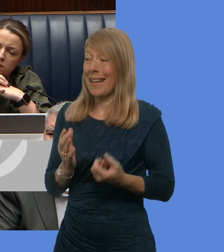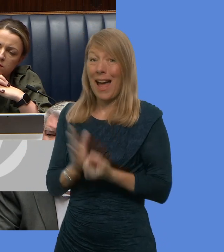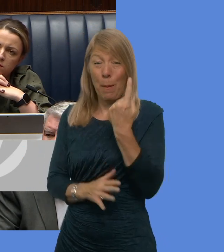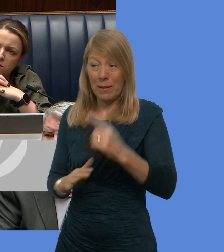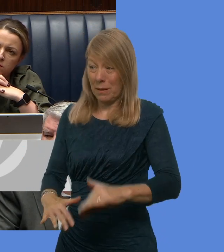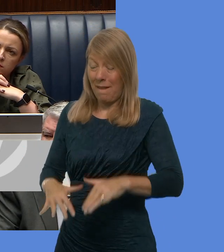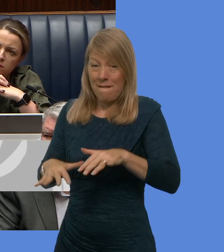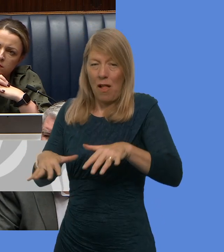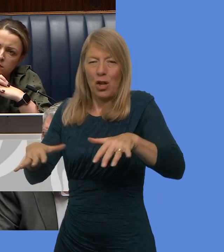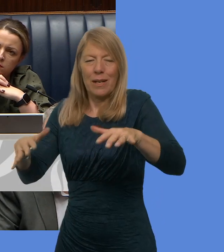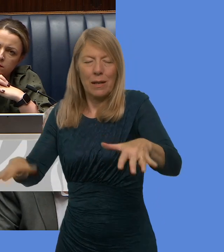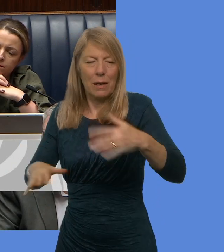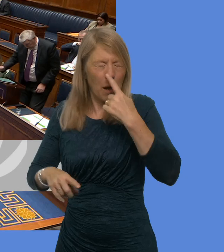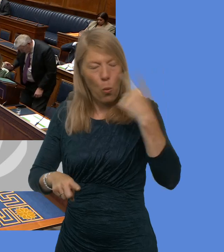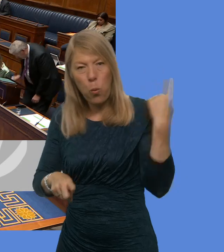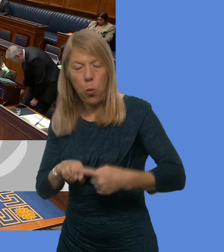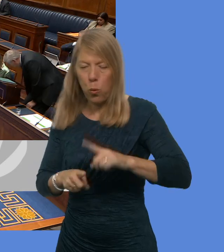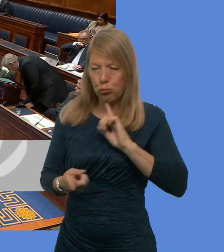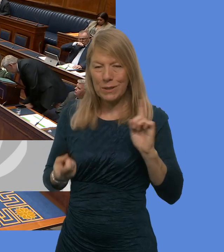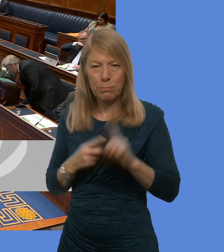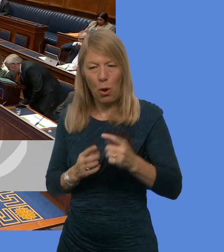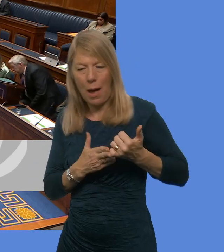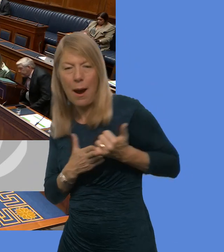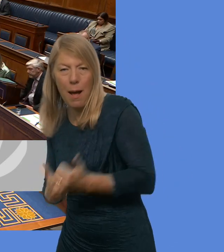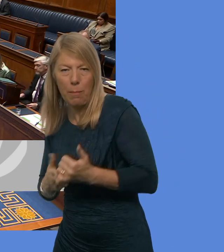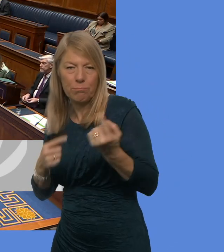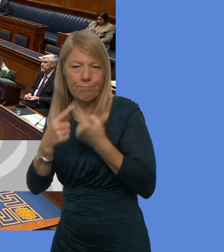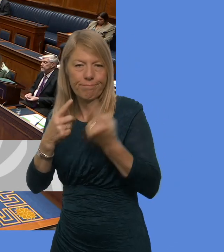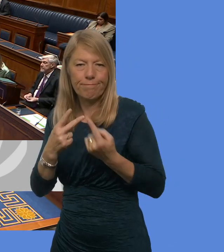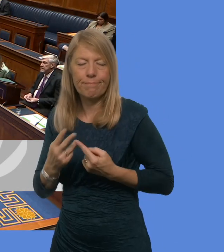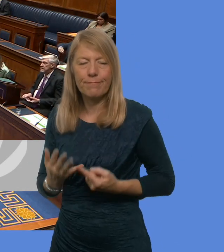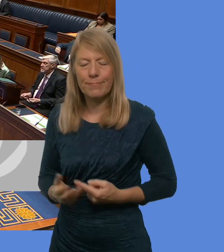all the partners who respond to flooding incidents. Justin McNulty.